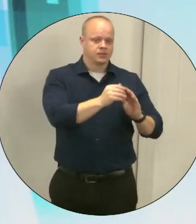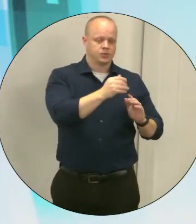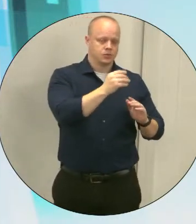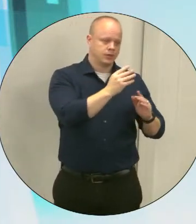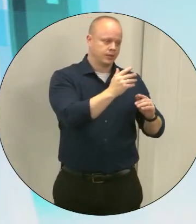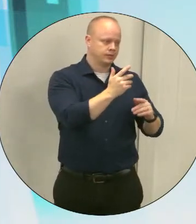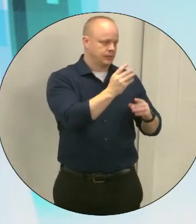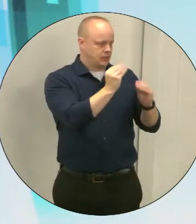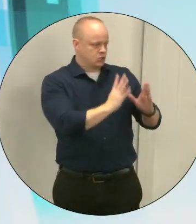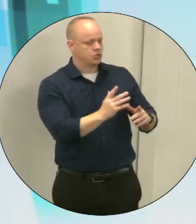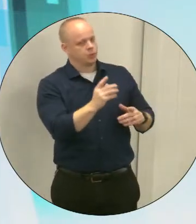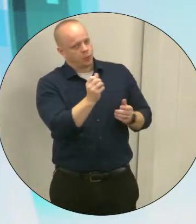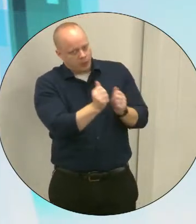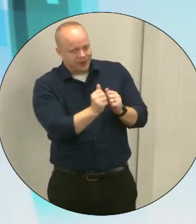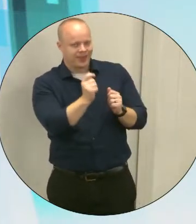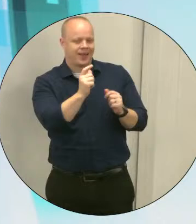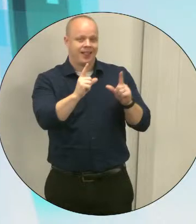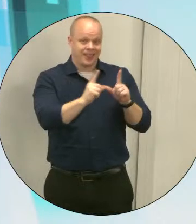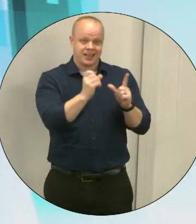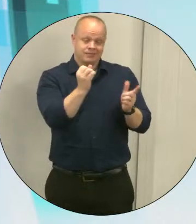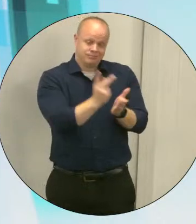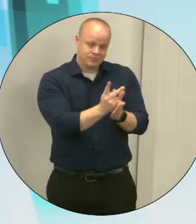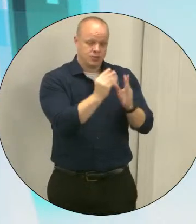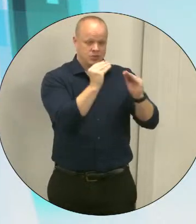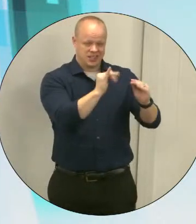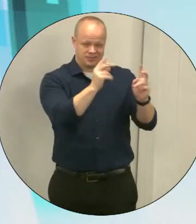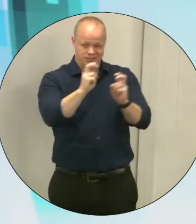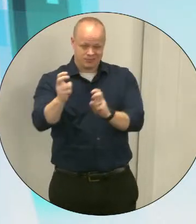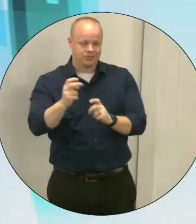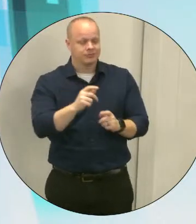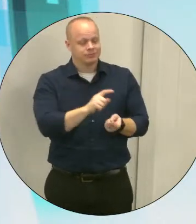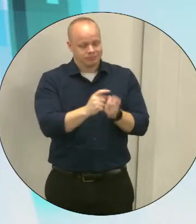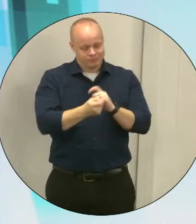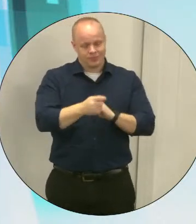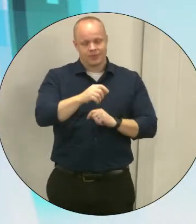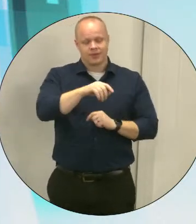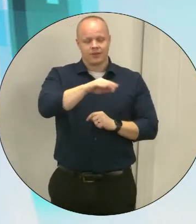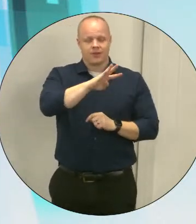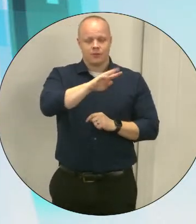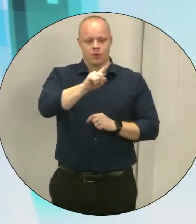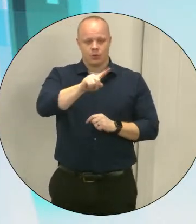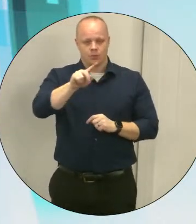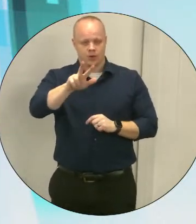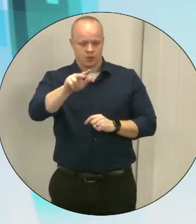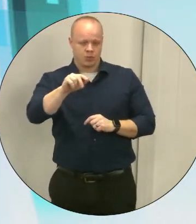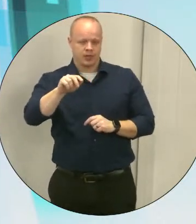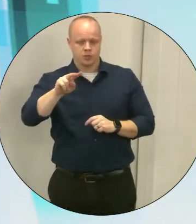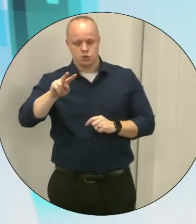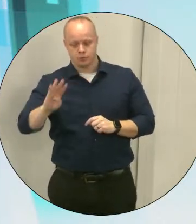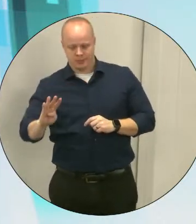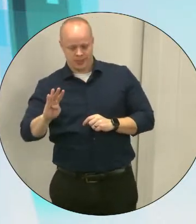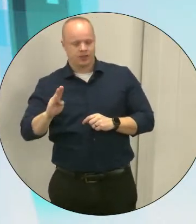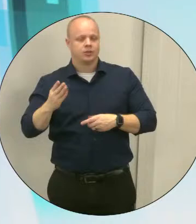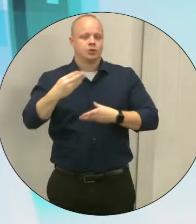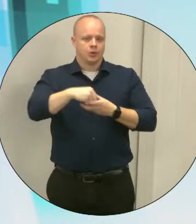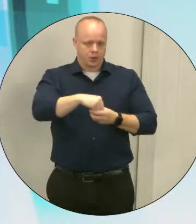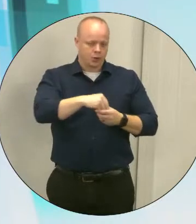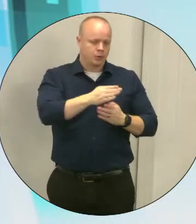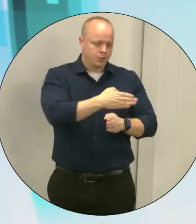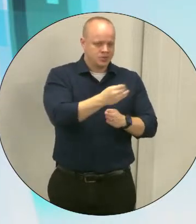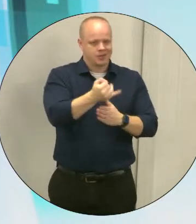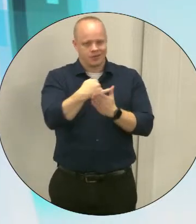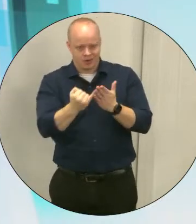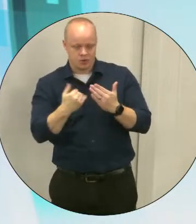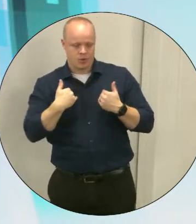to teach those specialized subjects. I'm asking you to amend Regulation 113B, Section 2B, to also include music and art positions to have a